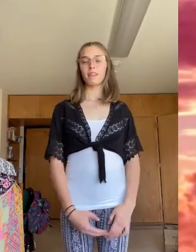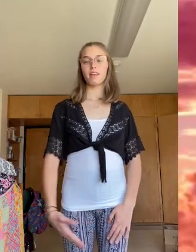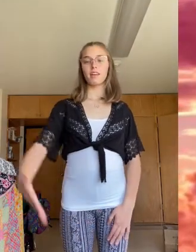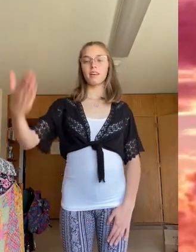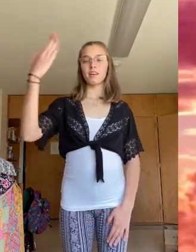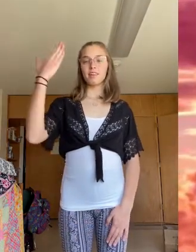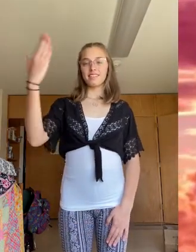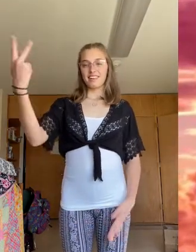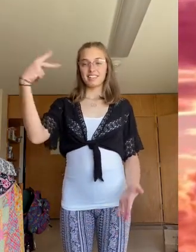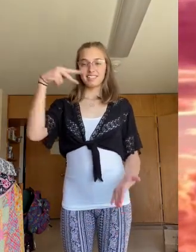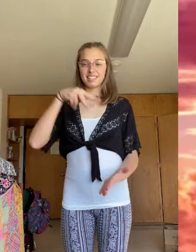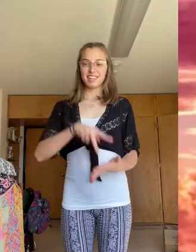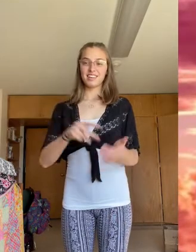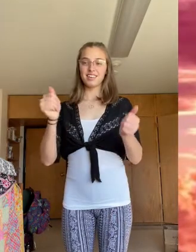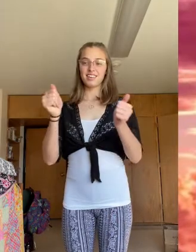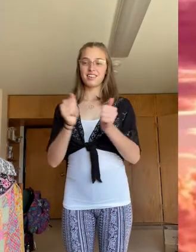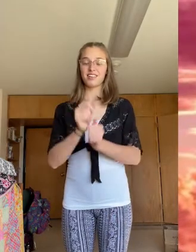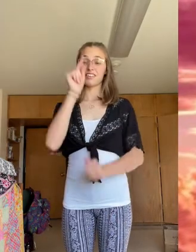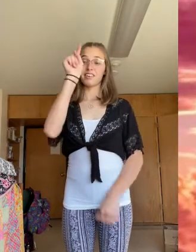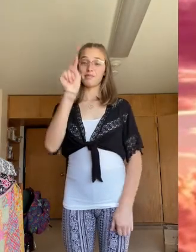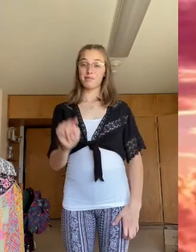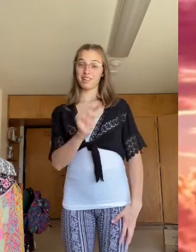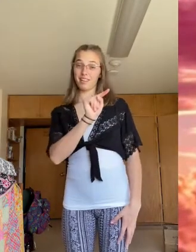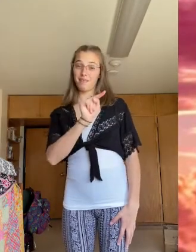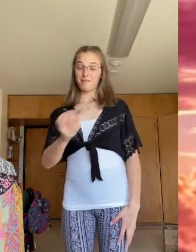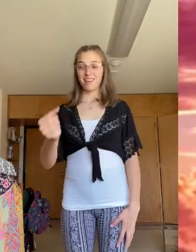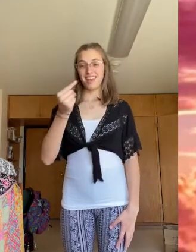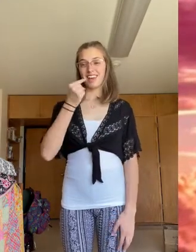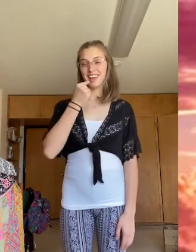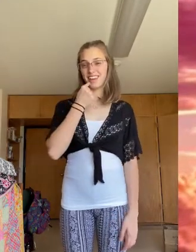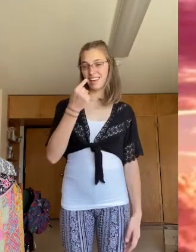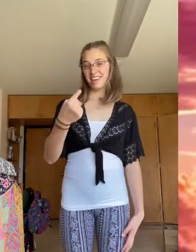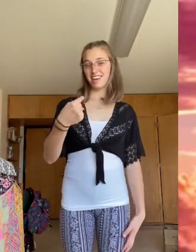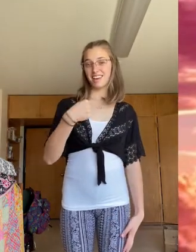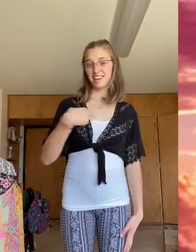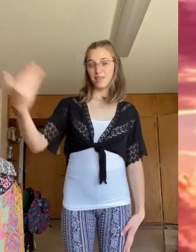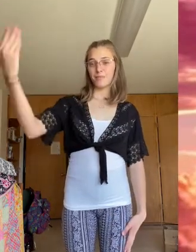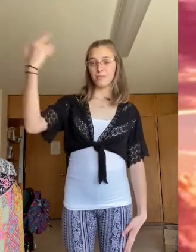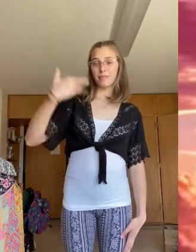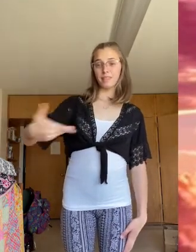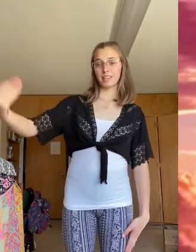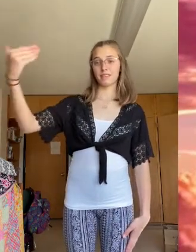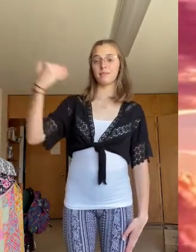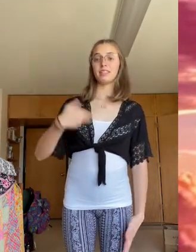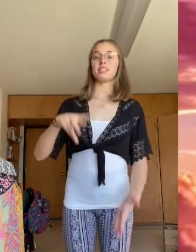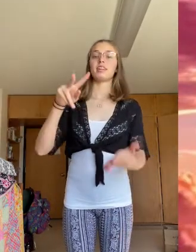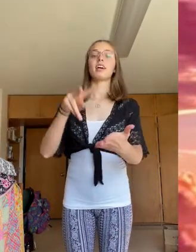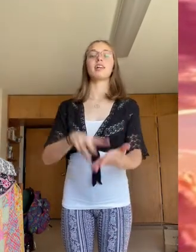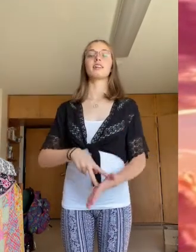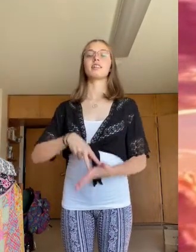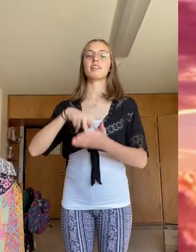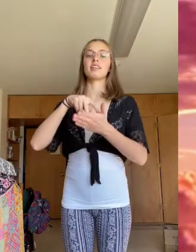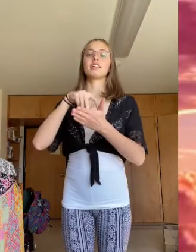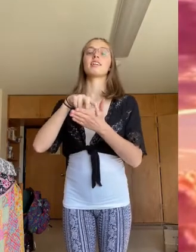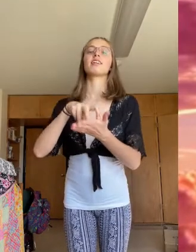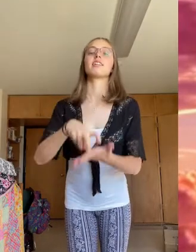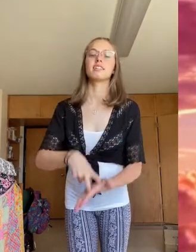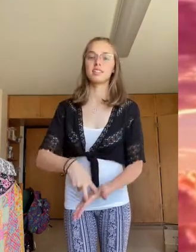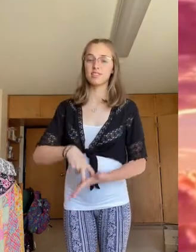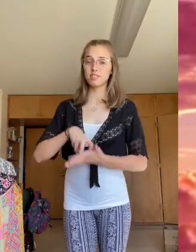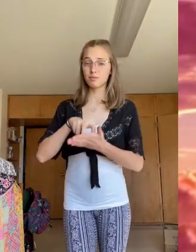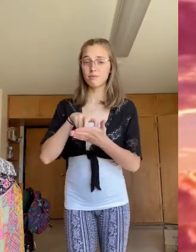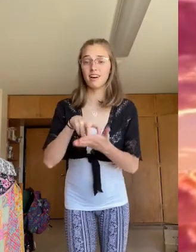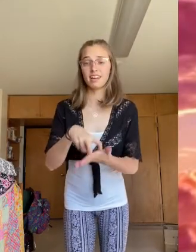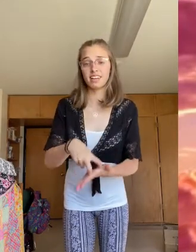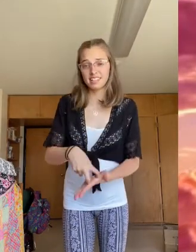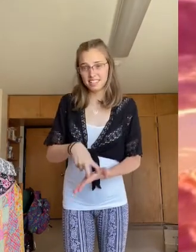surrendered. At the cross, you beckon me, you draw me gently